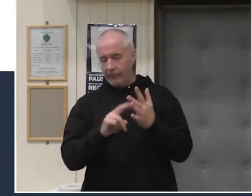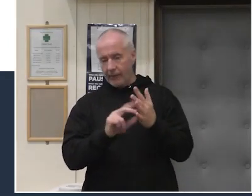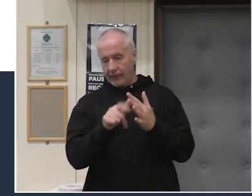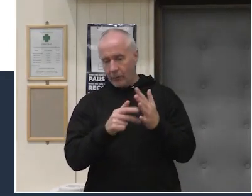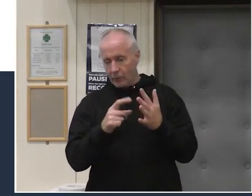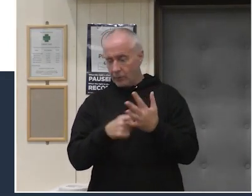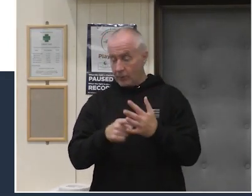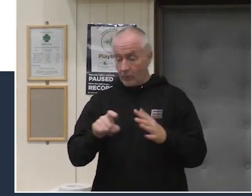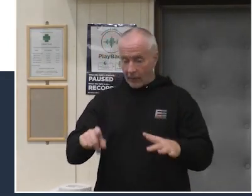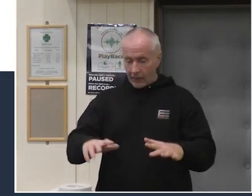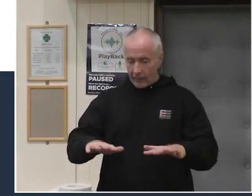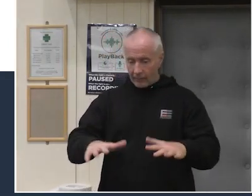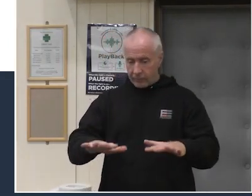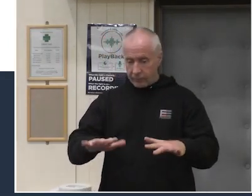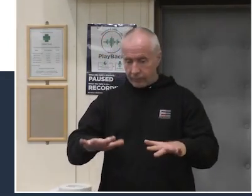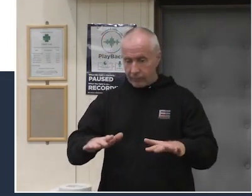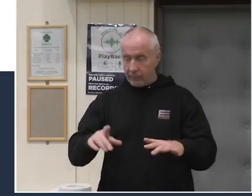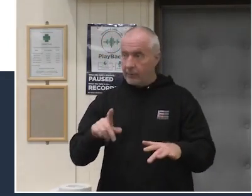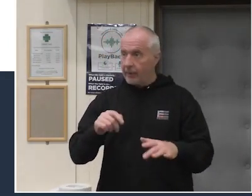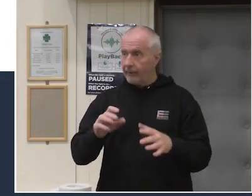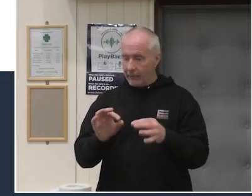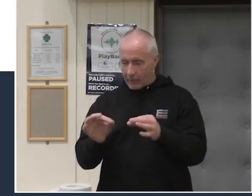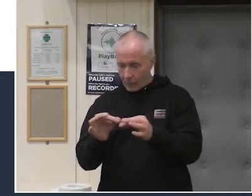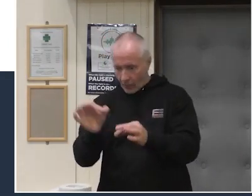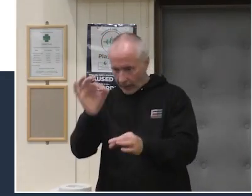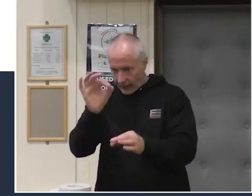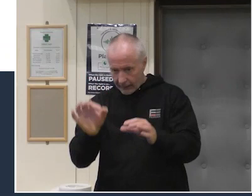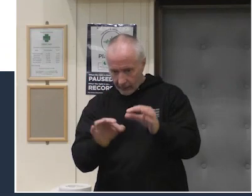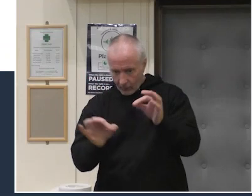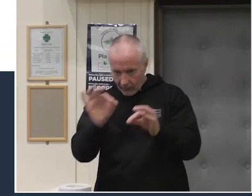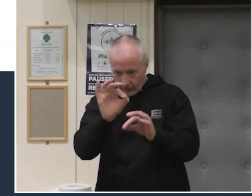resonate. These structures will resonate if you wire them up in the right way.